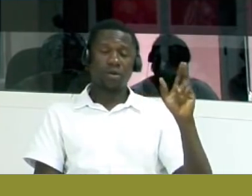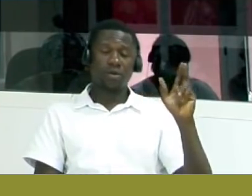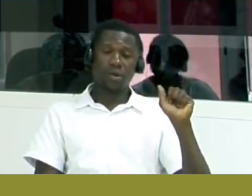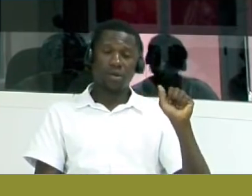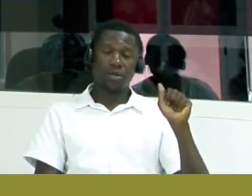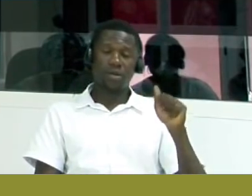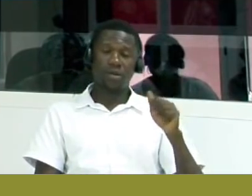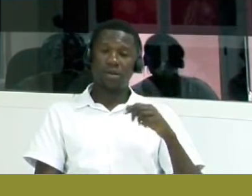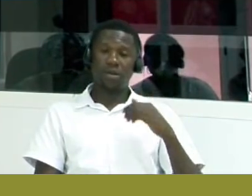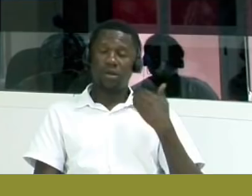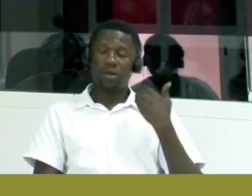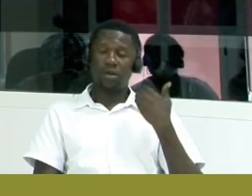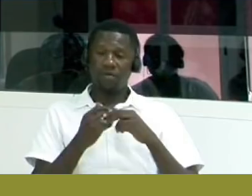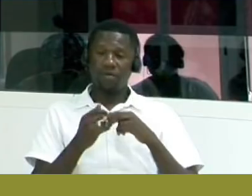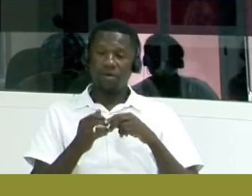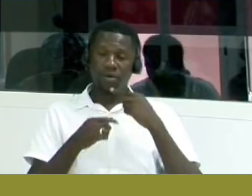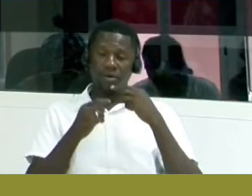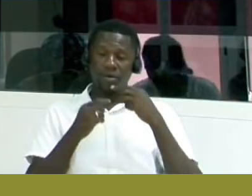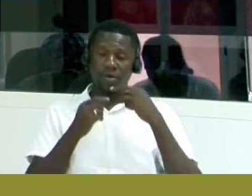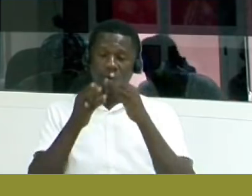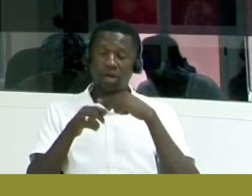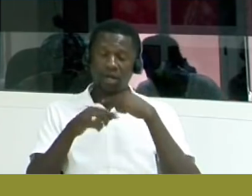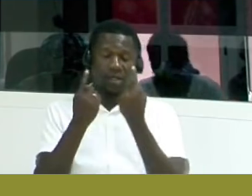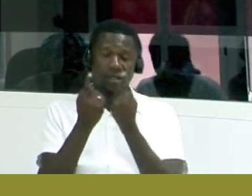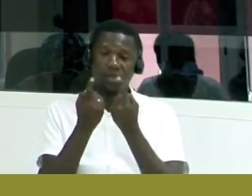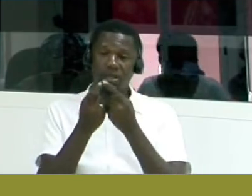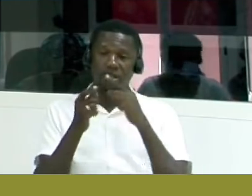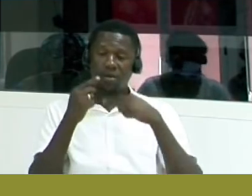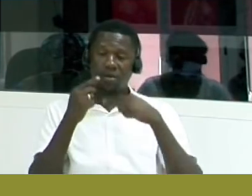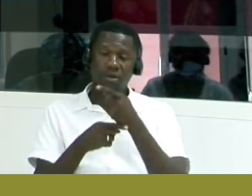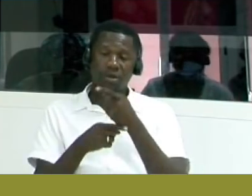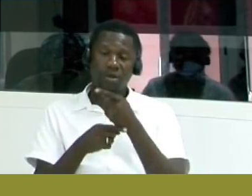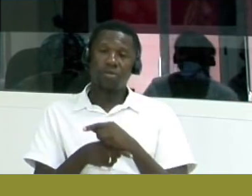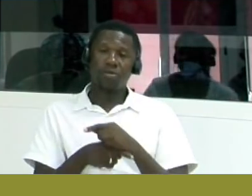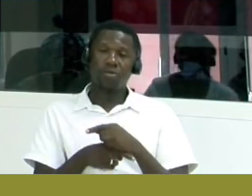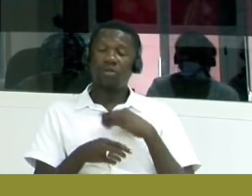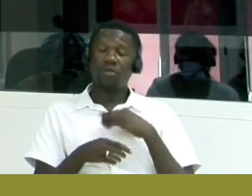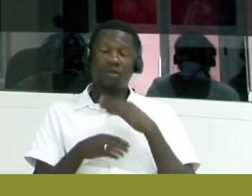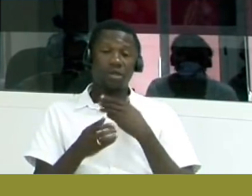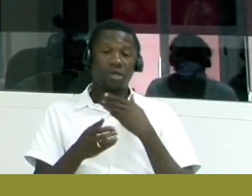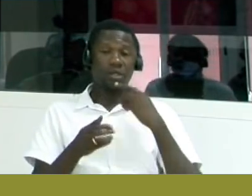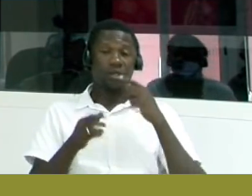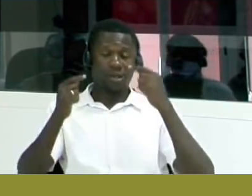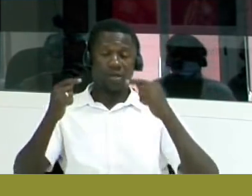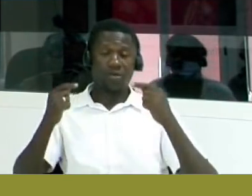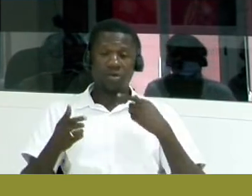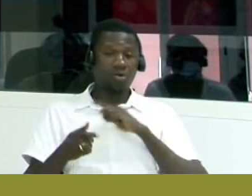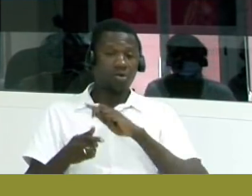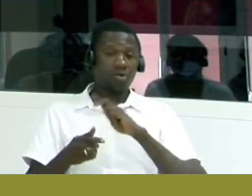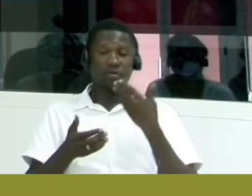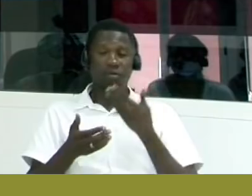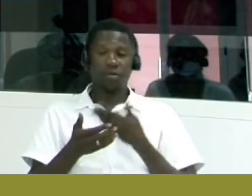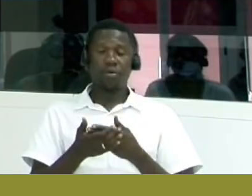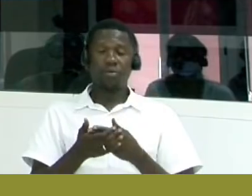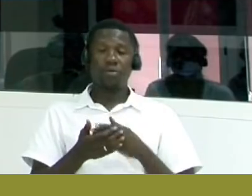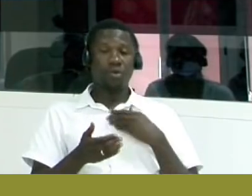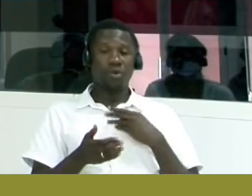his testimony is not yet concluded, mm-hmm. but he's gone beyond the stage